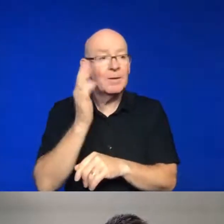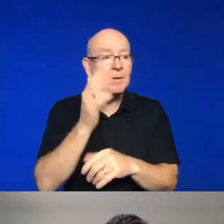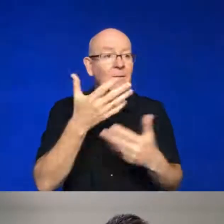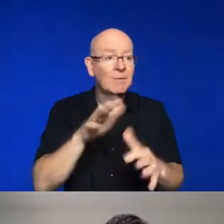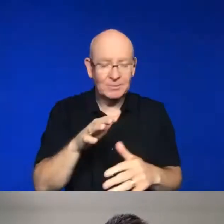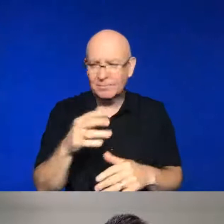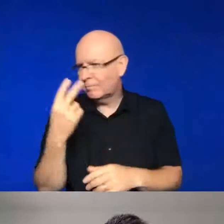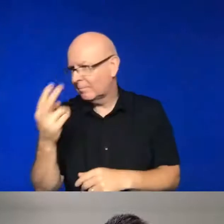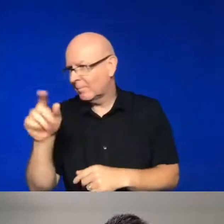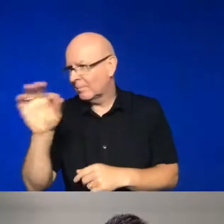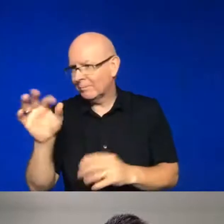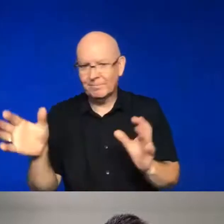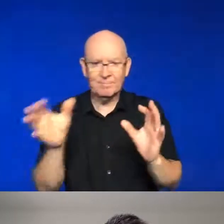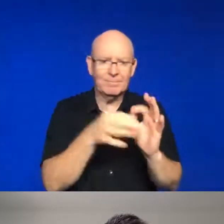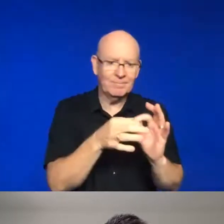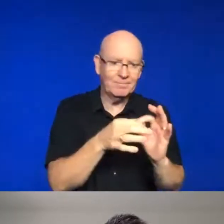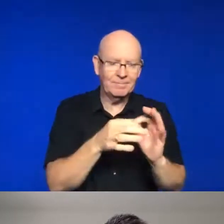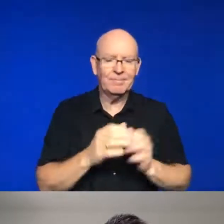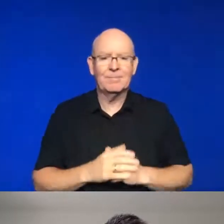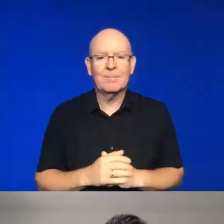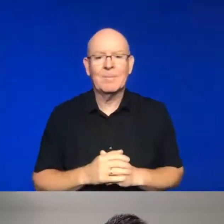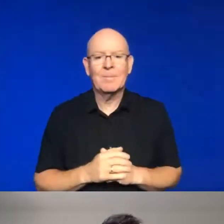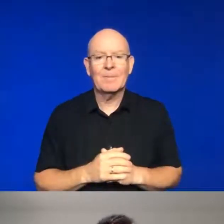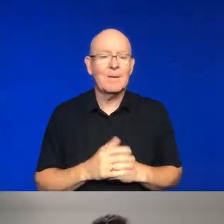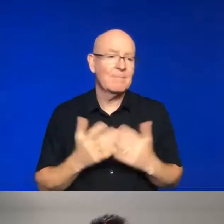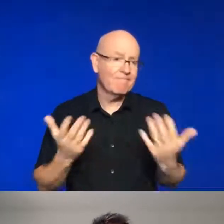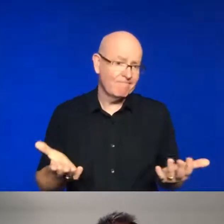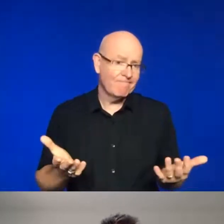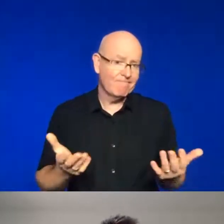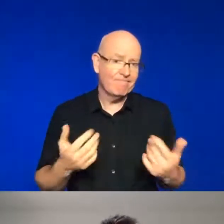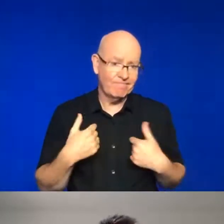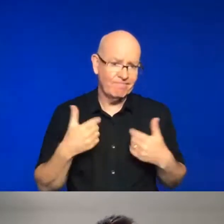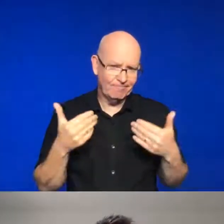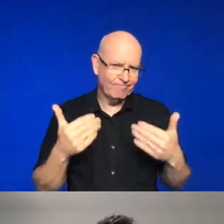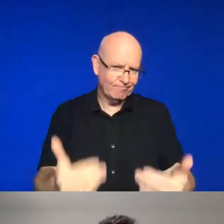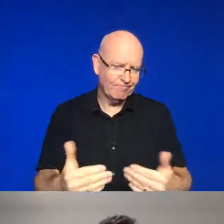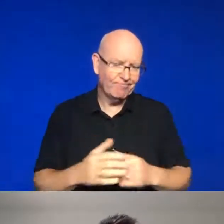Without further ado, we can start with the first session, and I will pass over